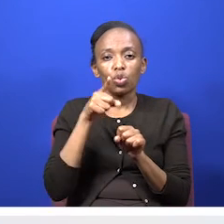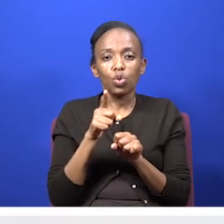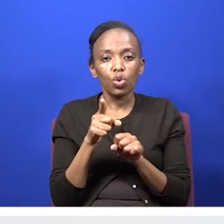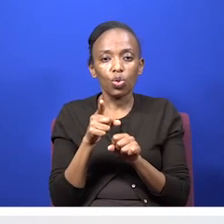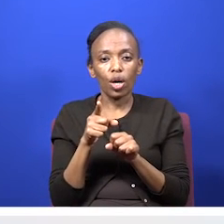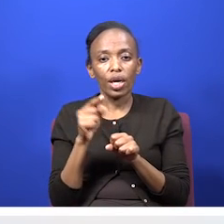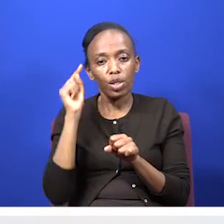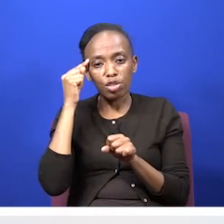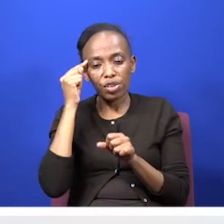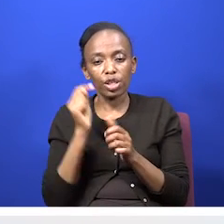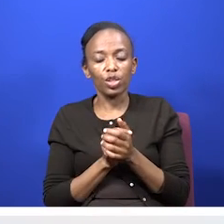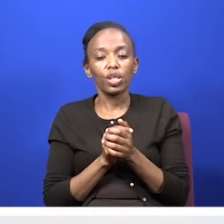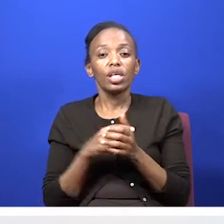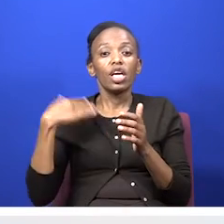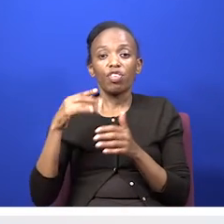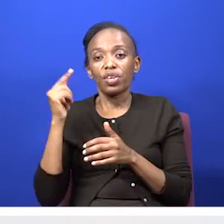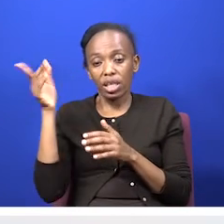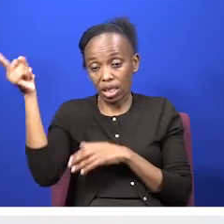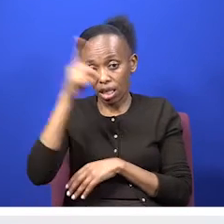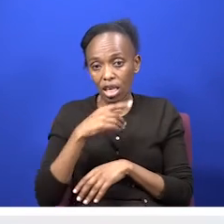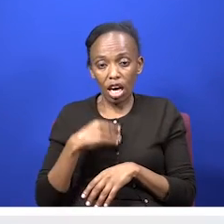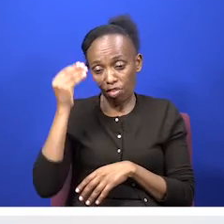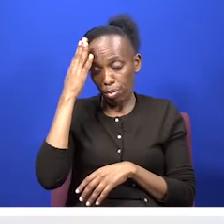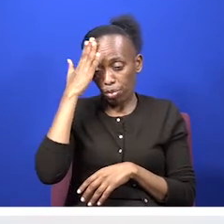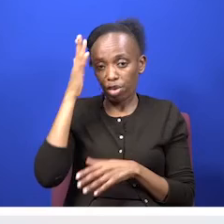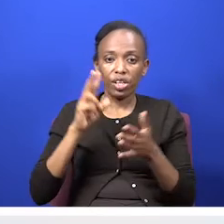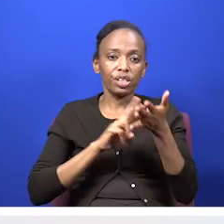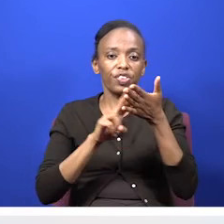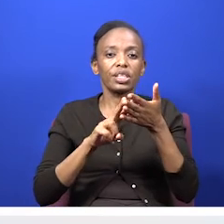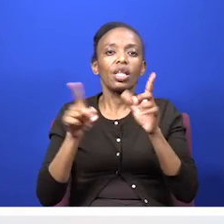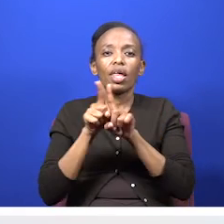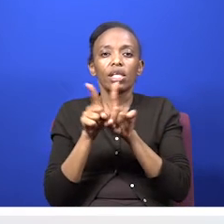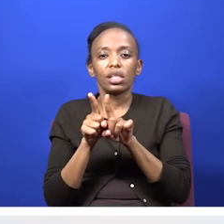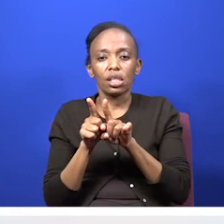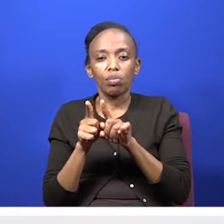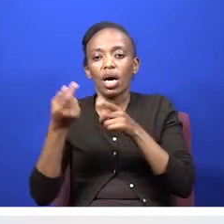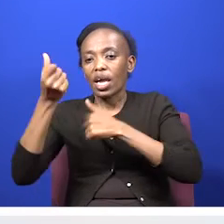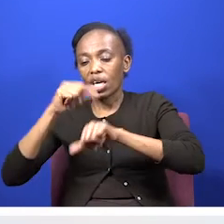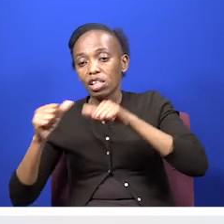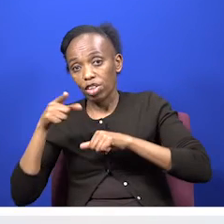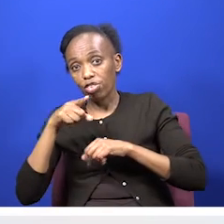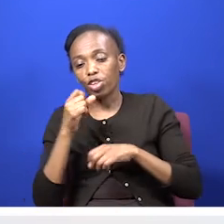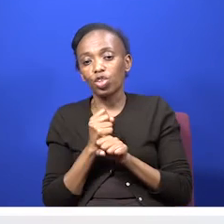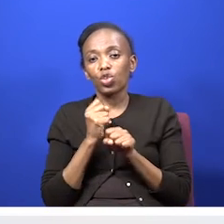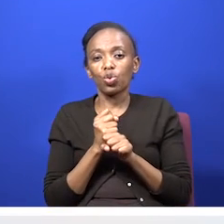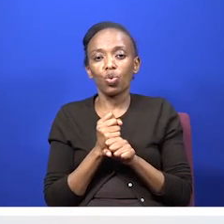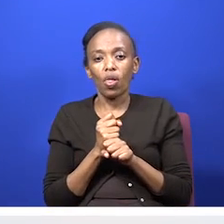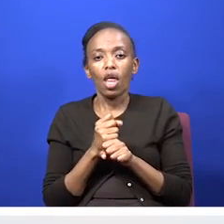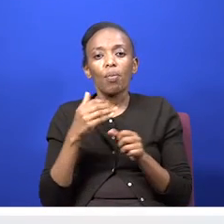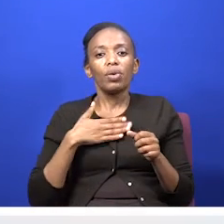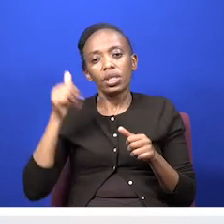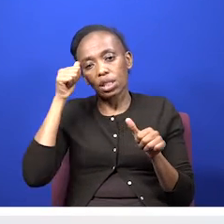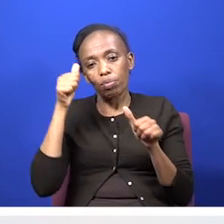do your daily reflection. Every day there is a memory verse to do and also some activity for you to do.